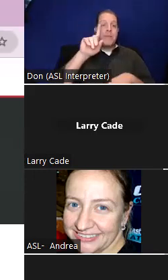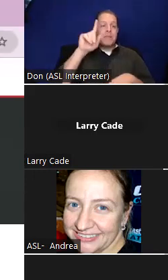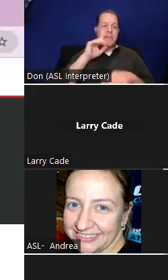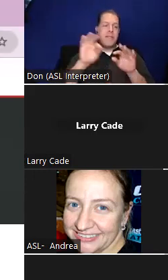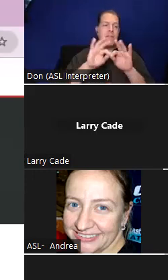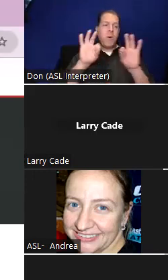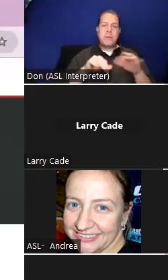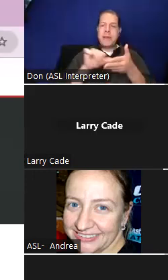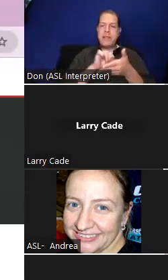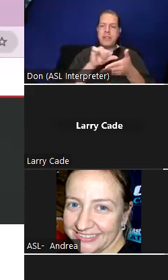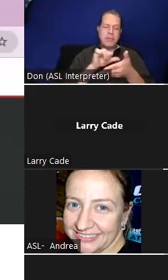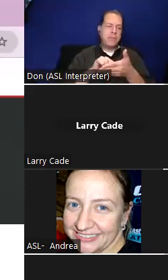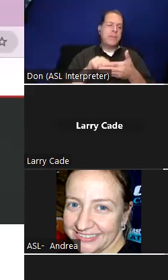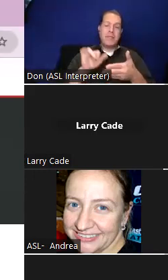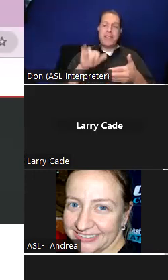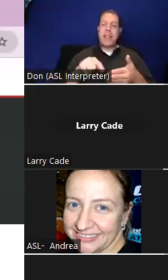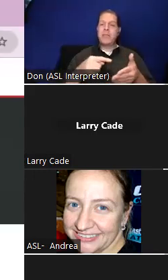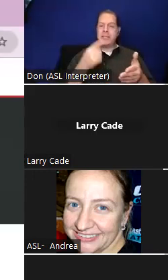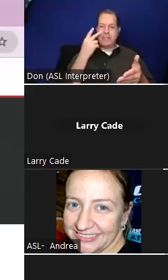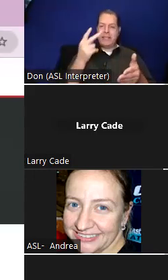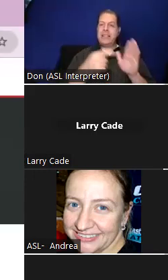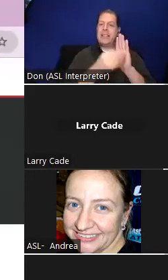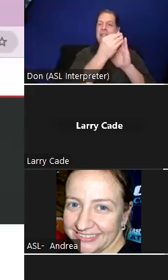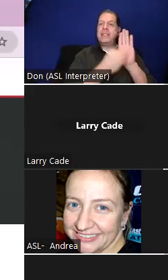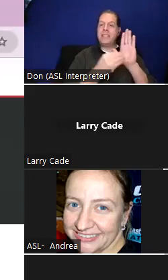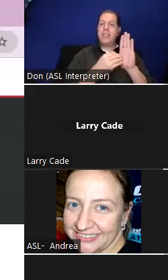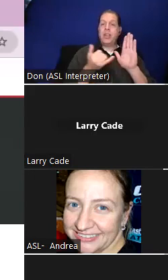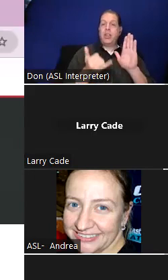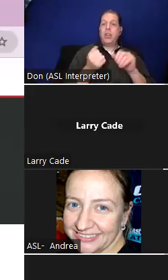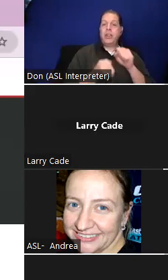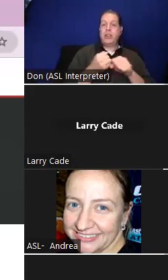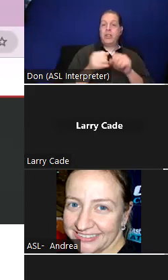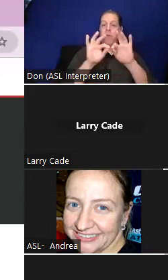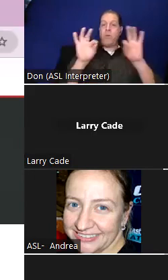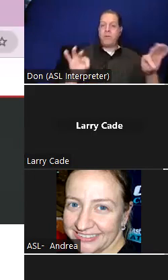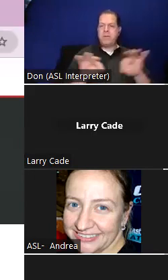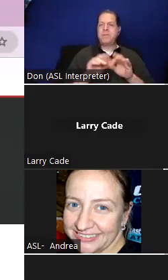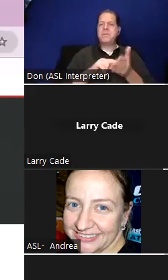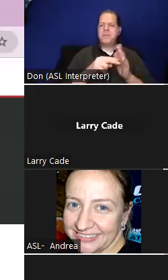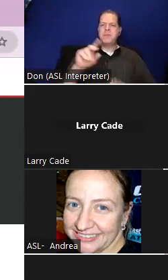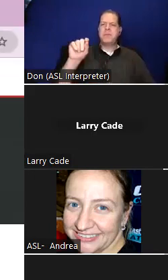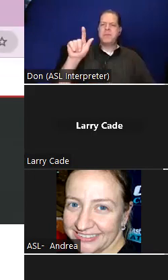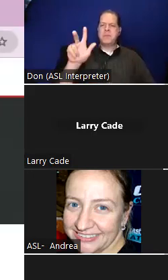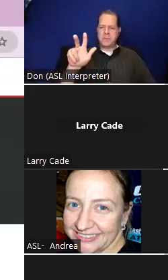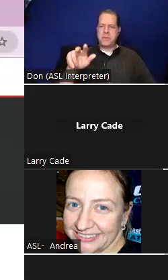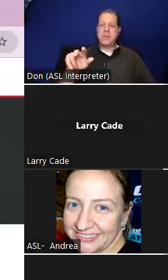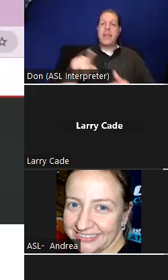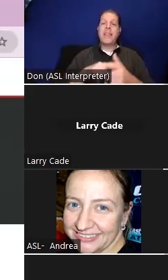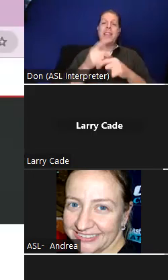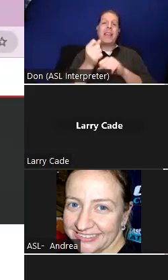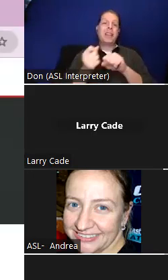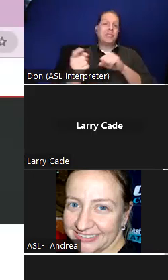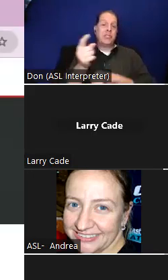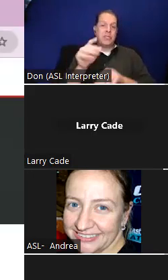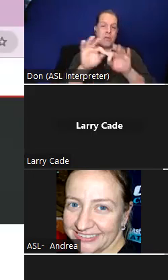page. So here's where you're going to see listed the current year's forms. So right now that means 2023, and then next year's